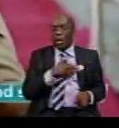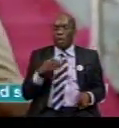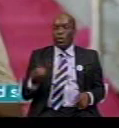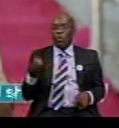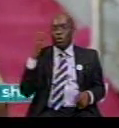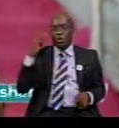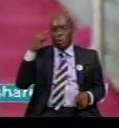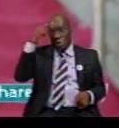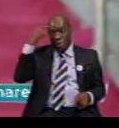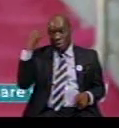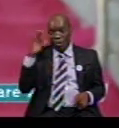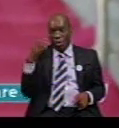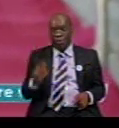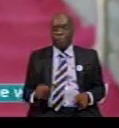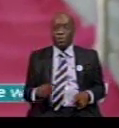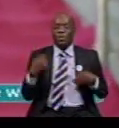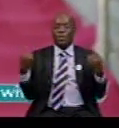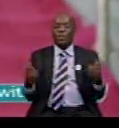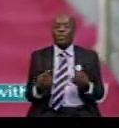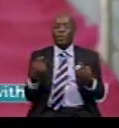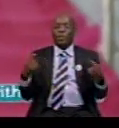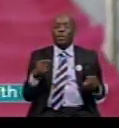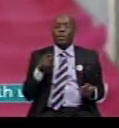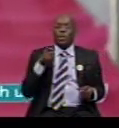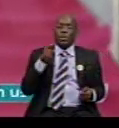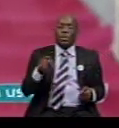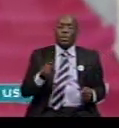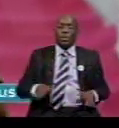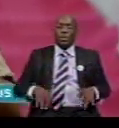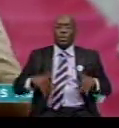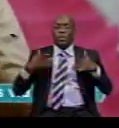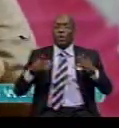meji. Sugbon nigba ti awon baba nu Oluwa ti won so yi pe